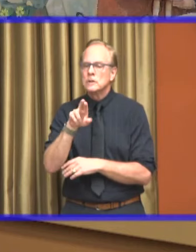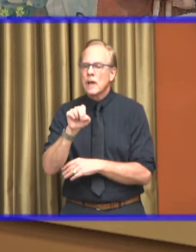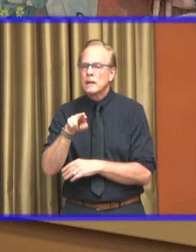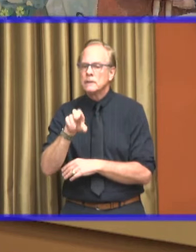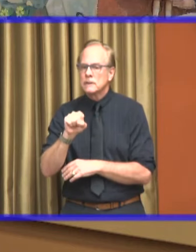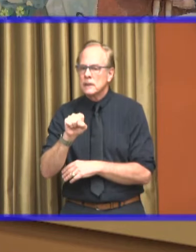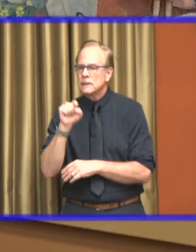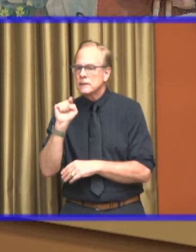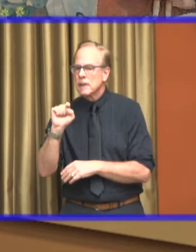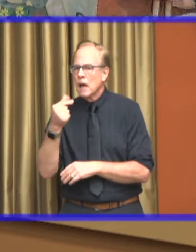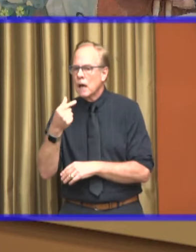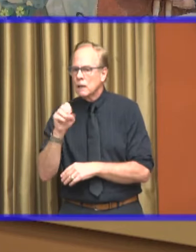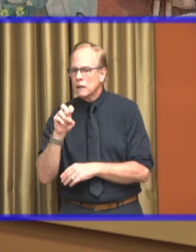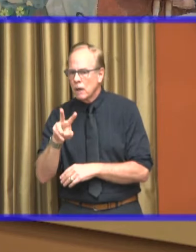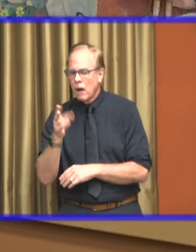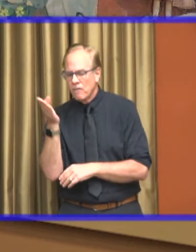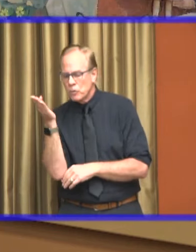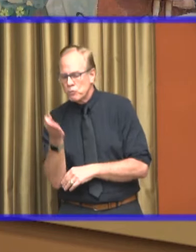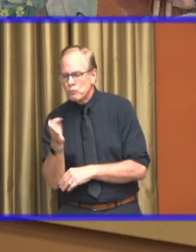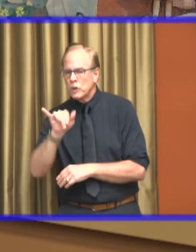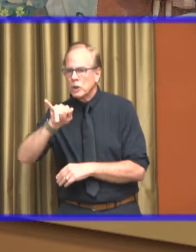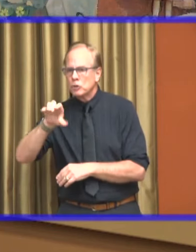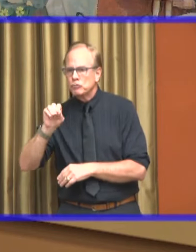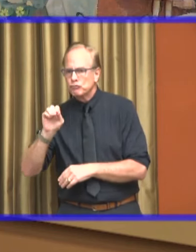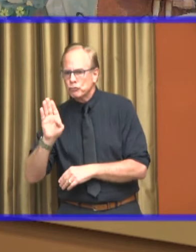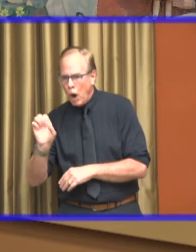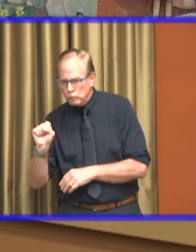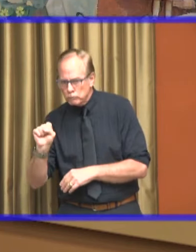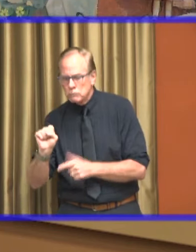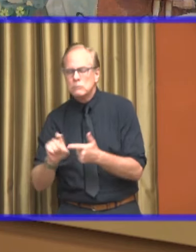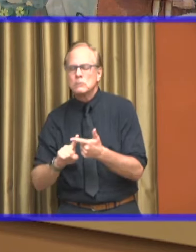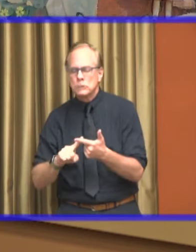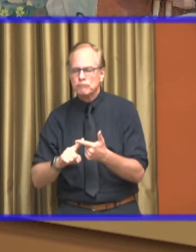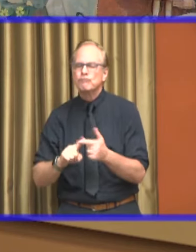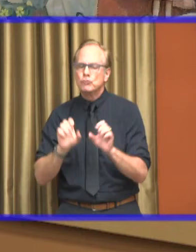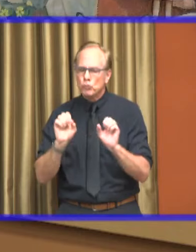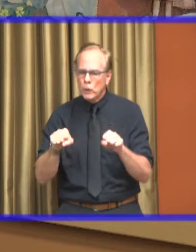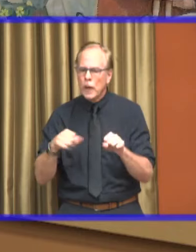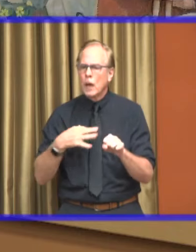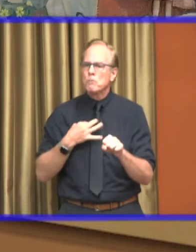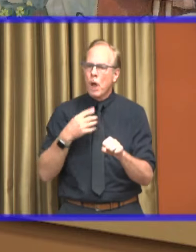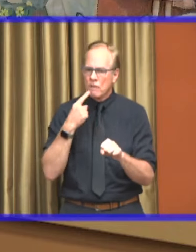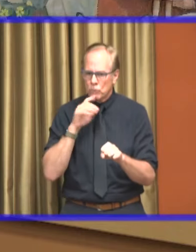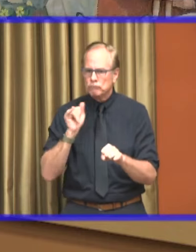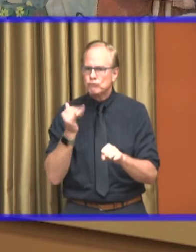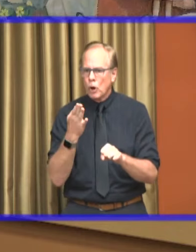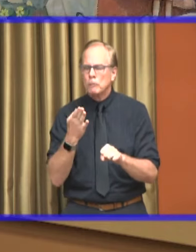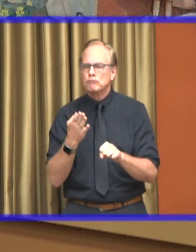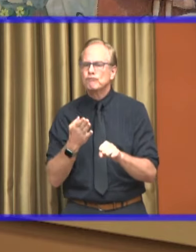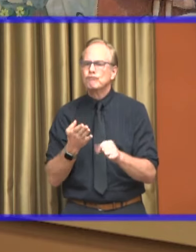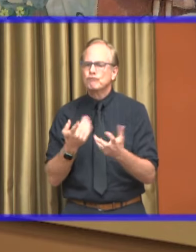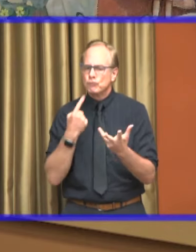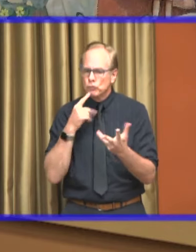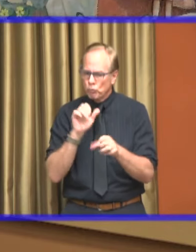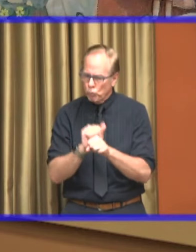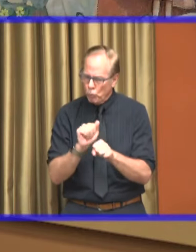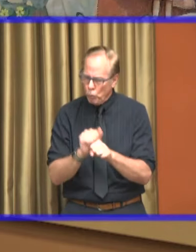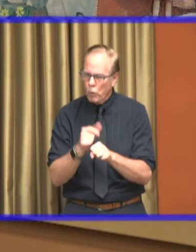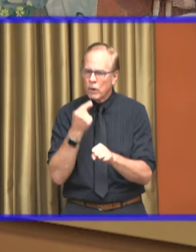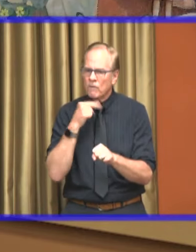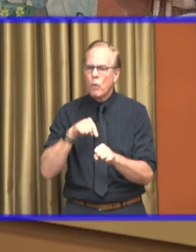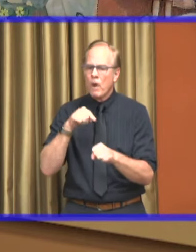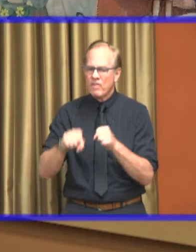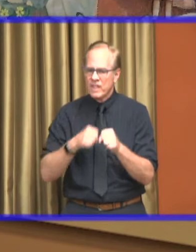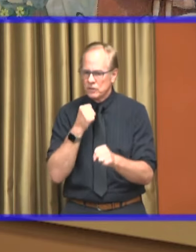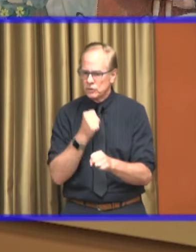2020census.gov/jobs, and there still are applications being accepted and assignments are still being filled. That is the information that I get from our